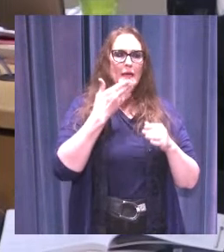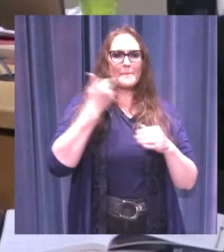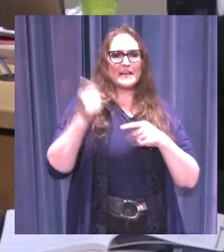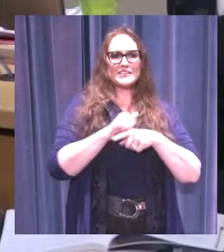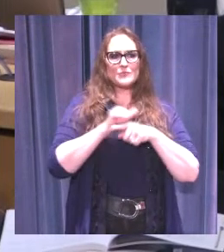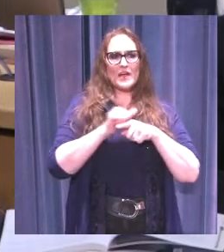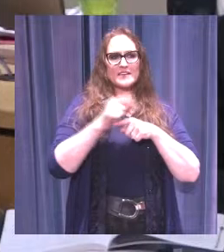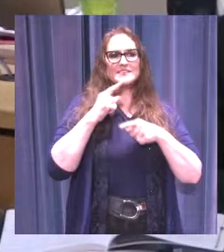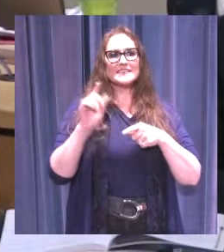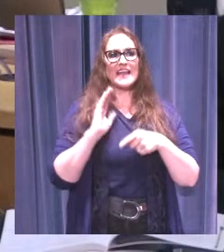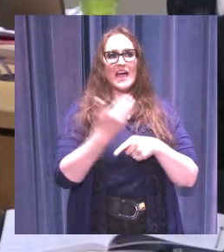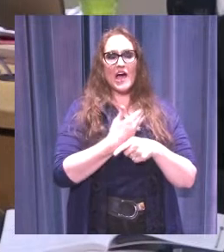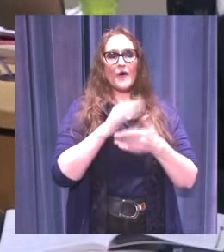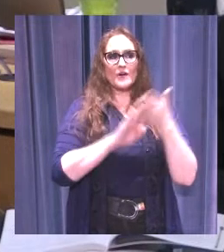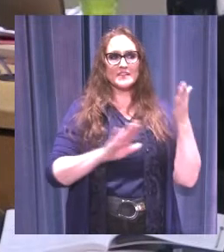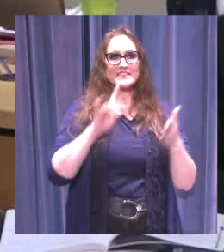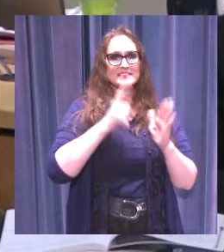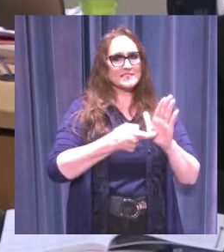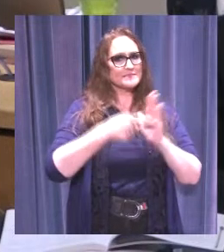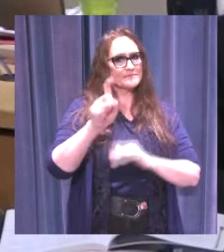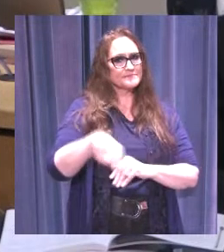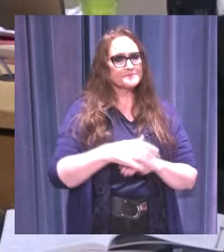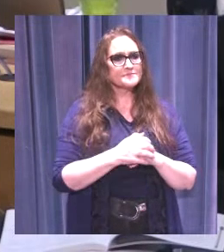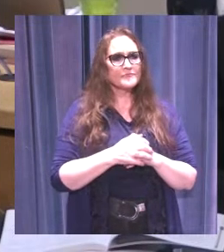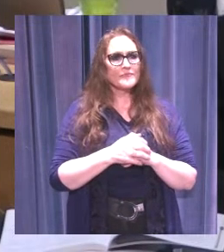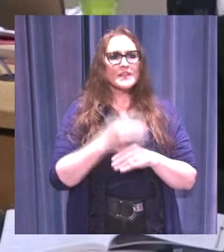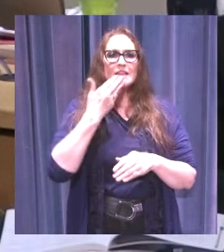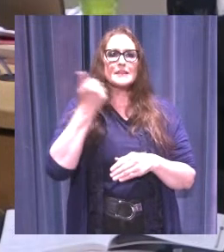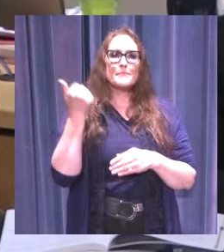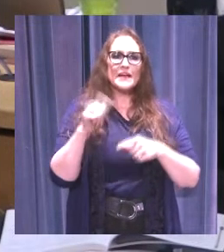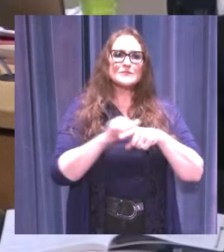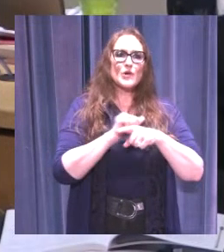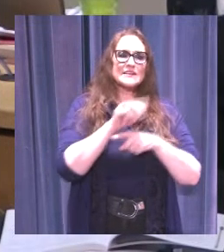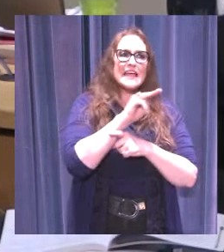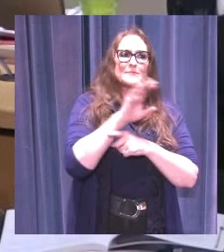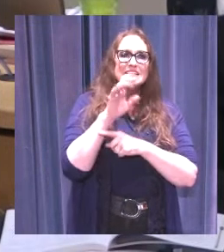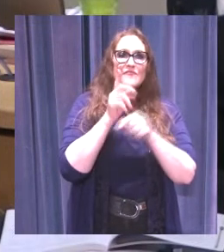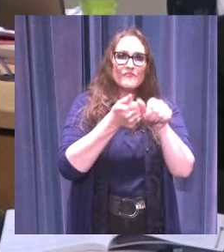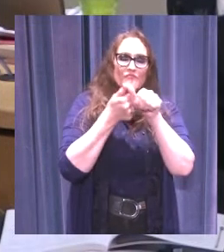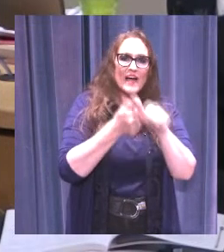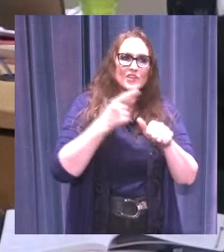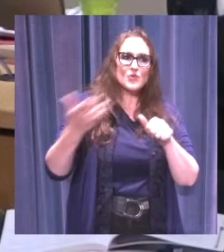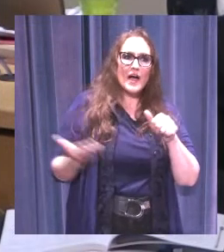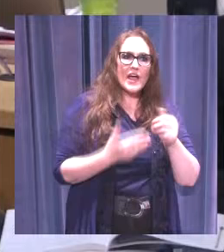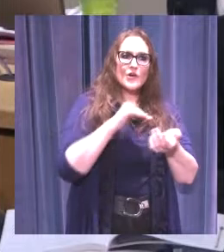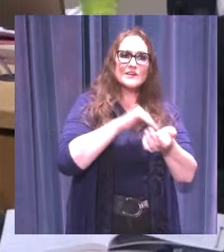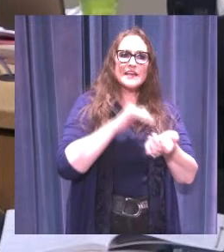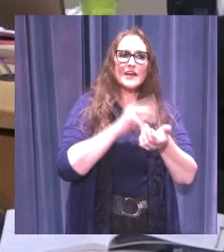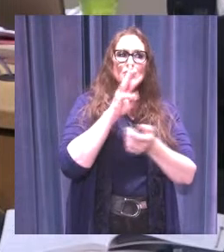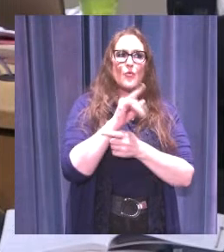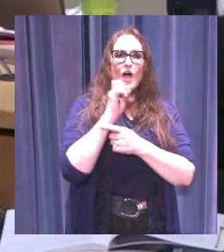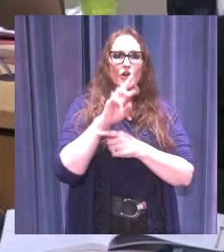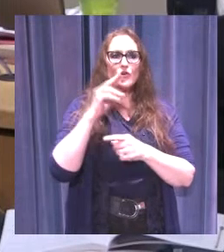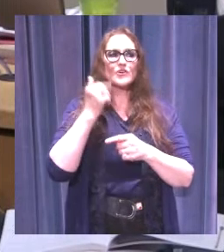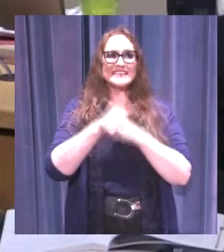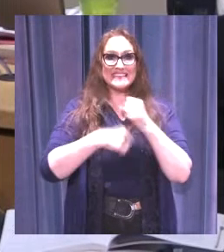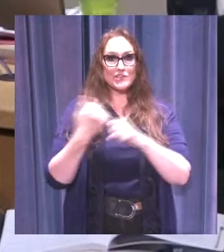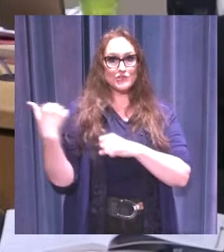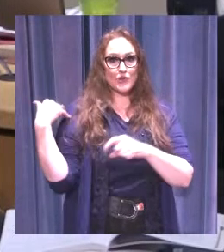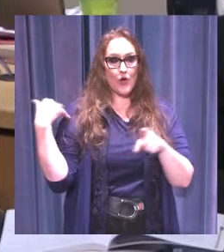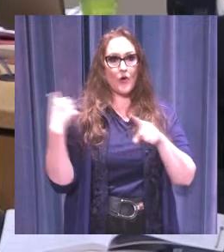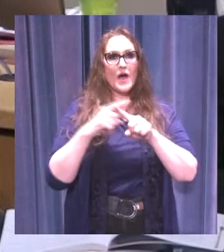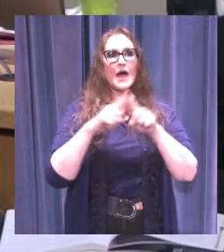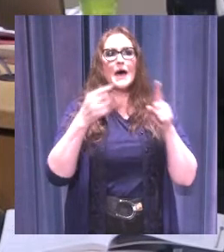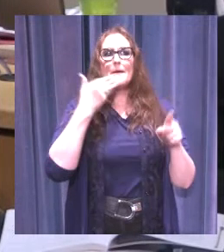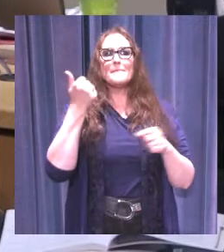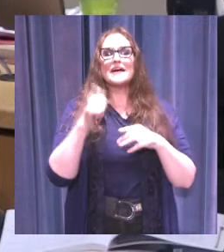institutions insist on. The same best practices the MCC followed in hiring Dr. Walker Graffia 10 years ago. The best